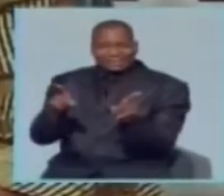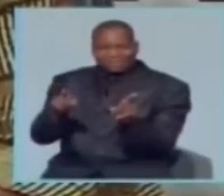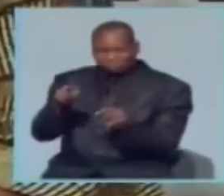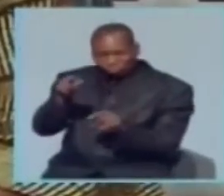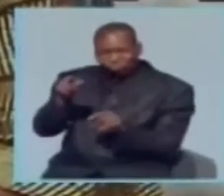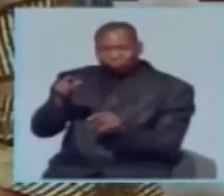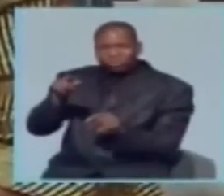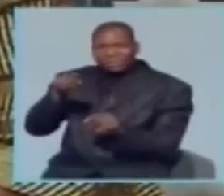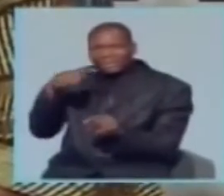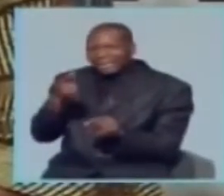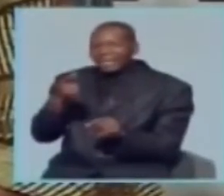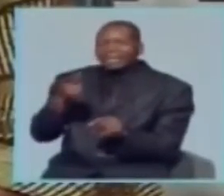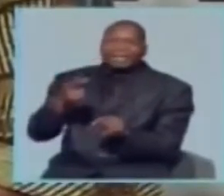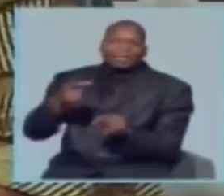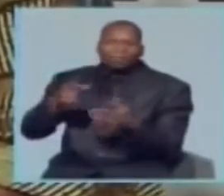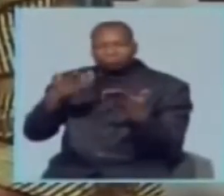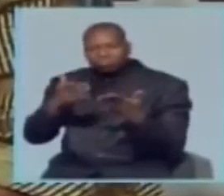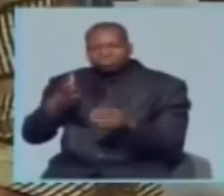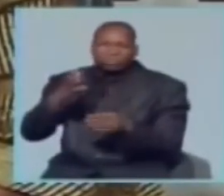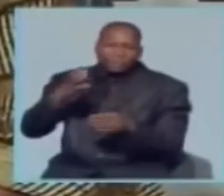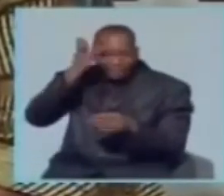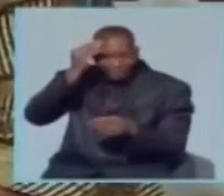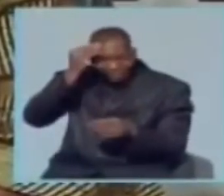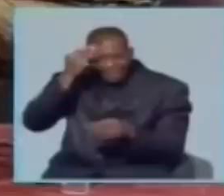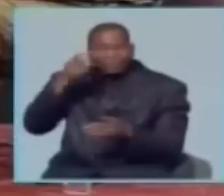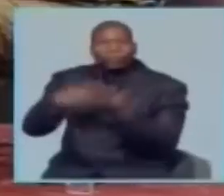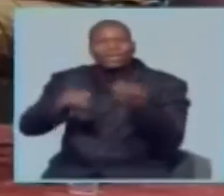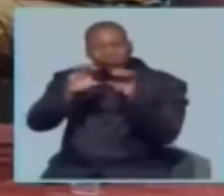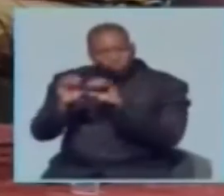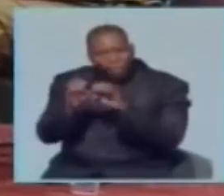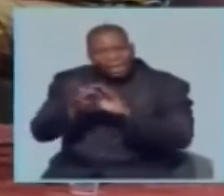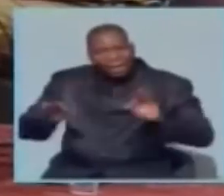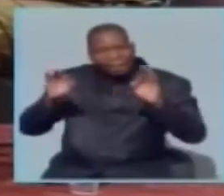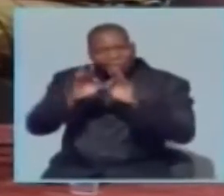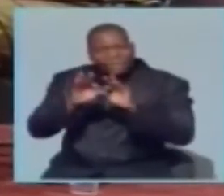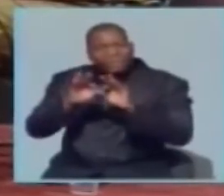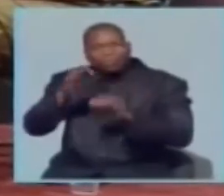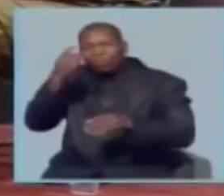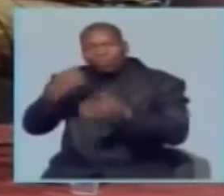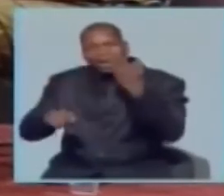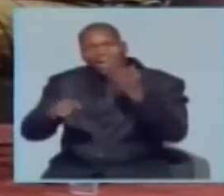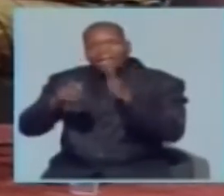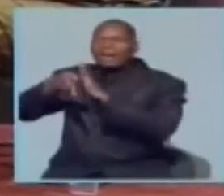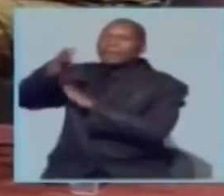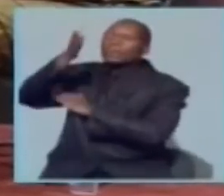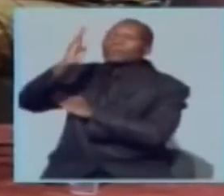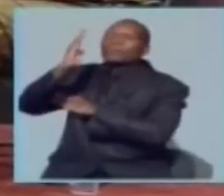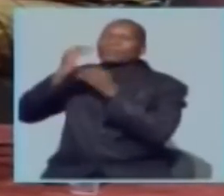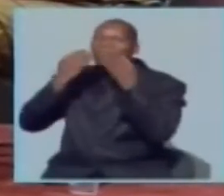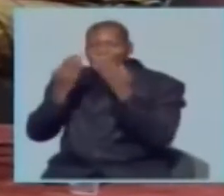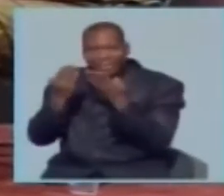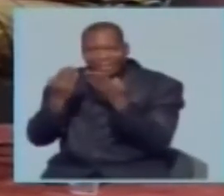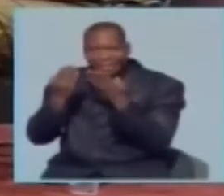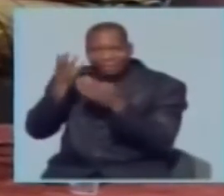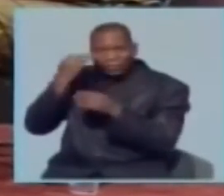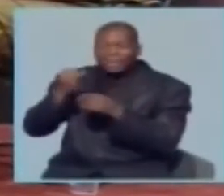do, whatever our own talents, at the end of the day, the most important thing is to thank God, because he's